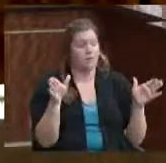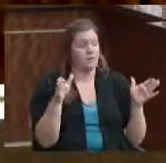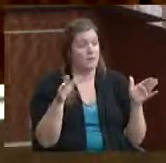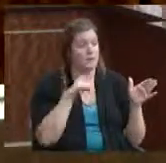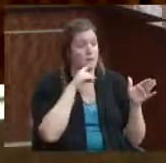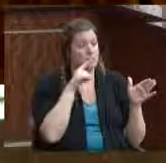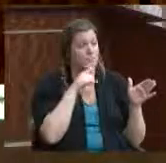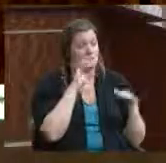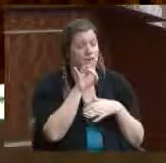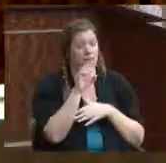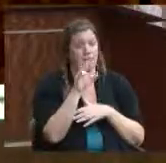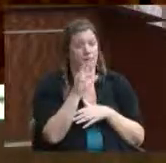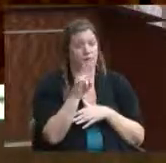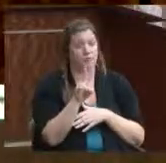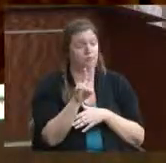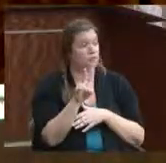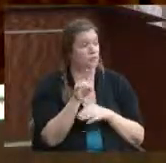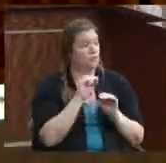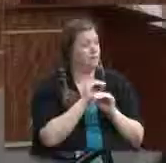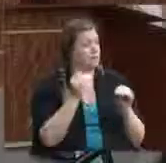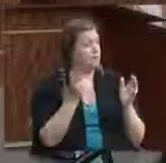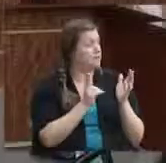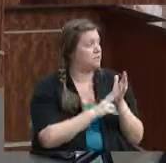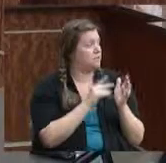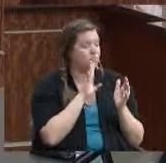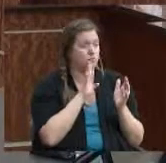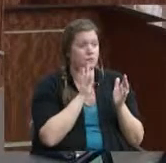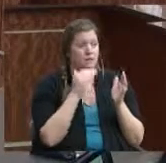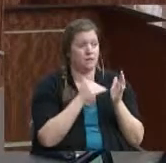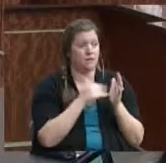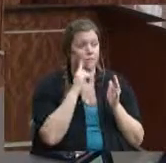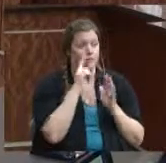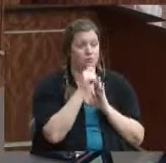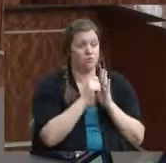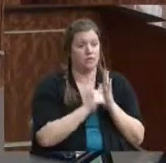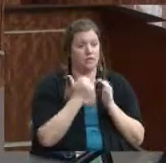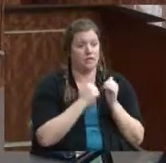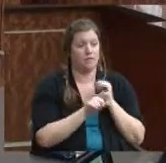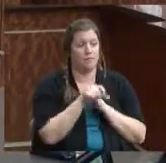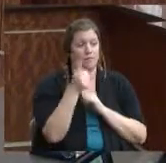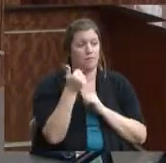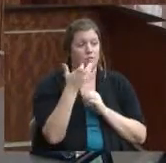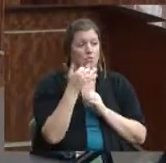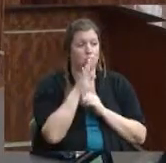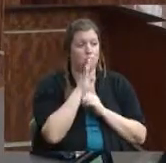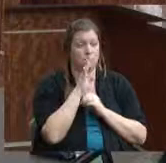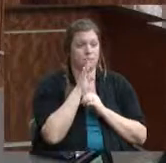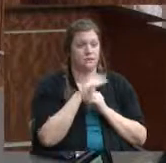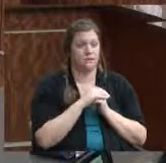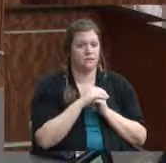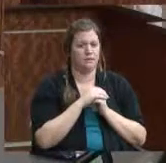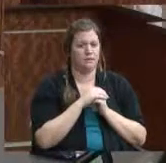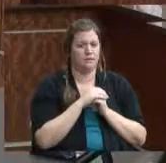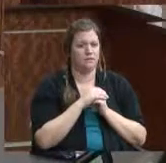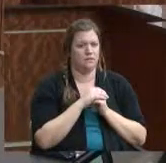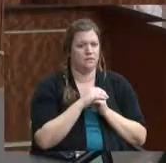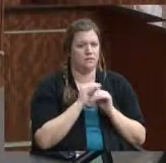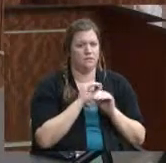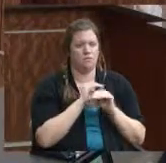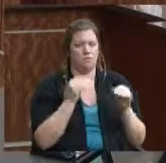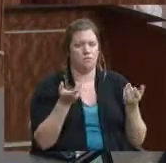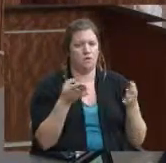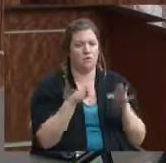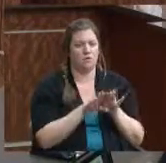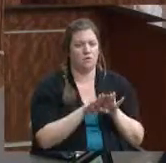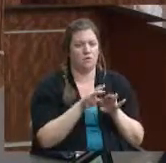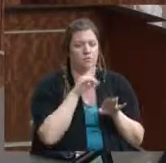hearing at 8:32. I have no one signed up to speak on this agenda item. Is there anyone who'd like to speak? Seeing no one, I'll